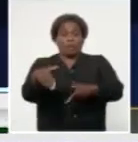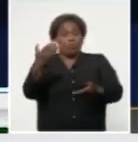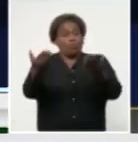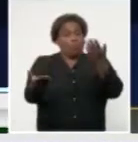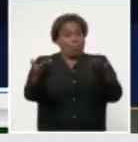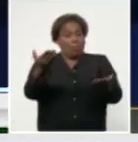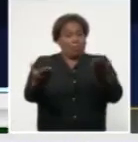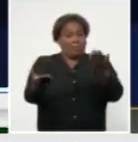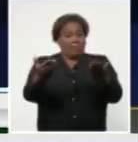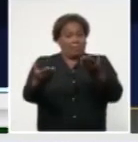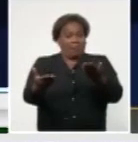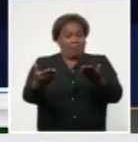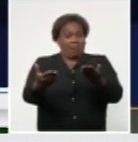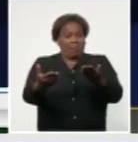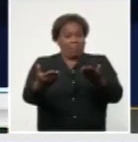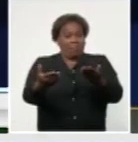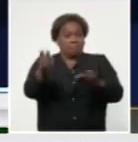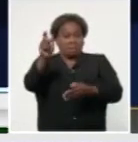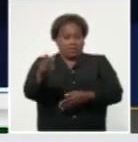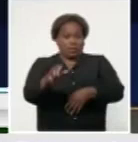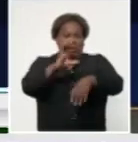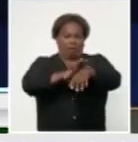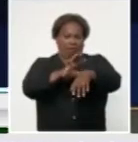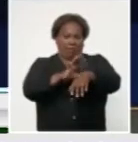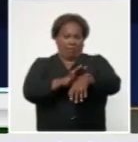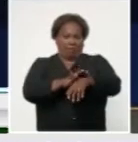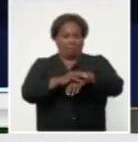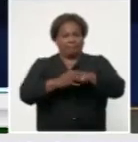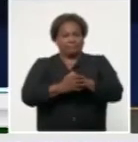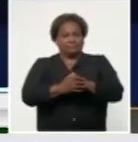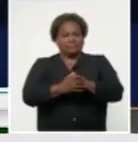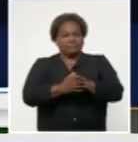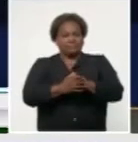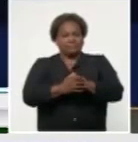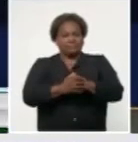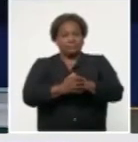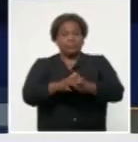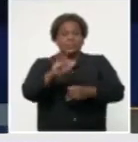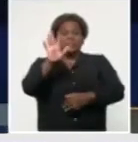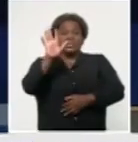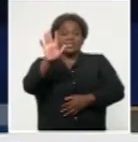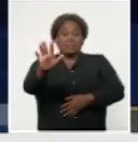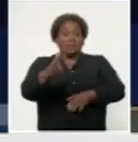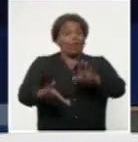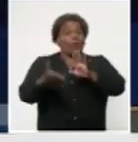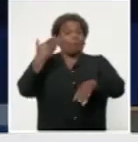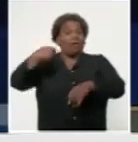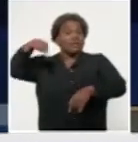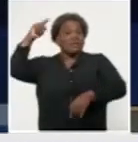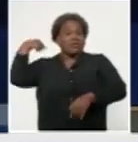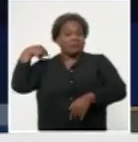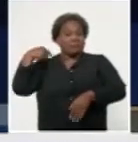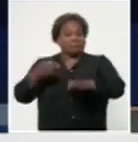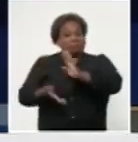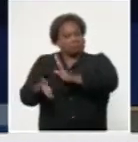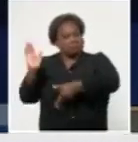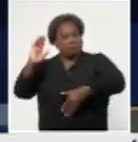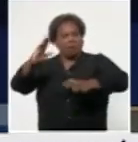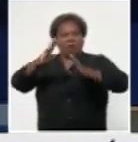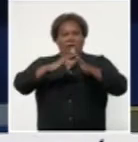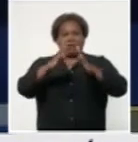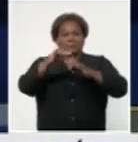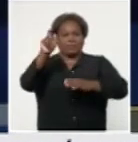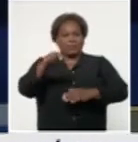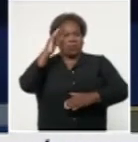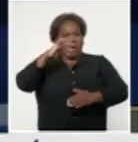achieve a positive active cases discharge ratio. Of the 5 discharges, 4 are from Havana and 1 is from